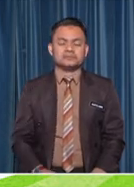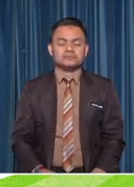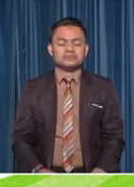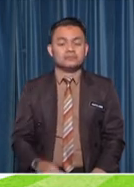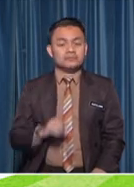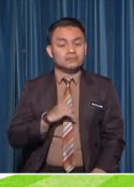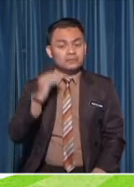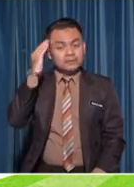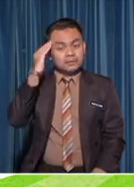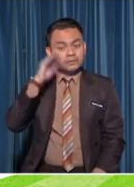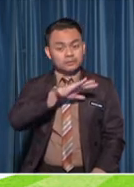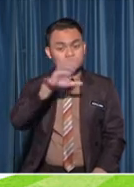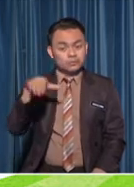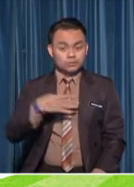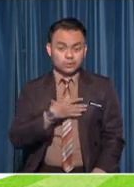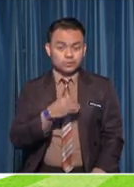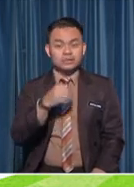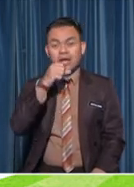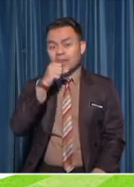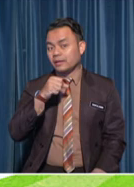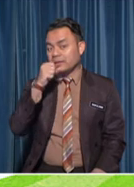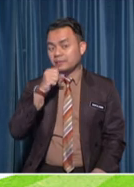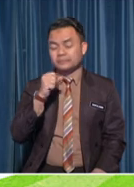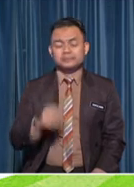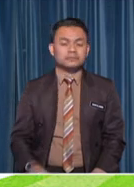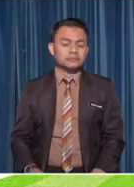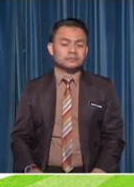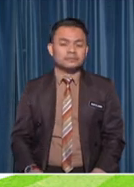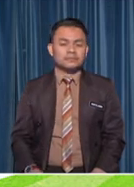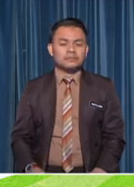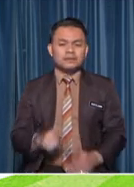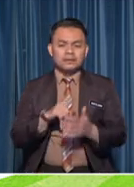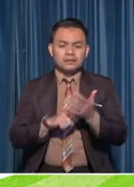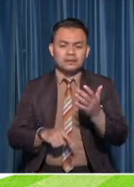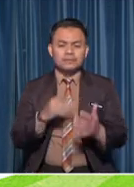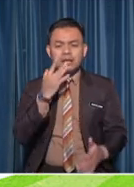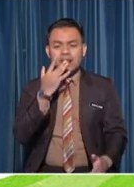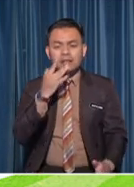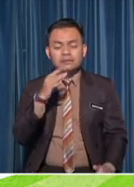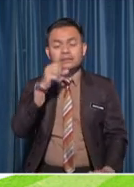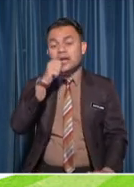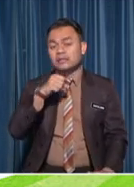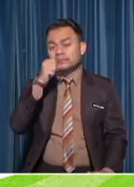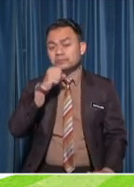I know you like ice cream. What is the taste of ice cream?